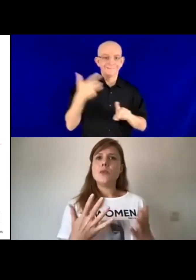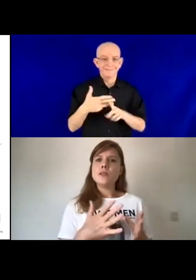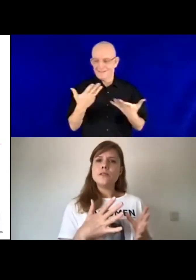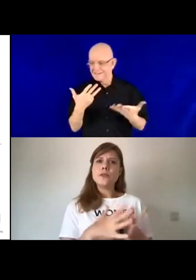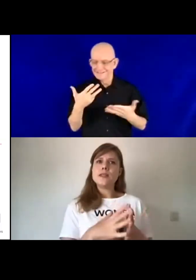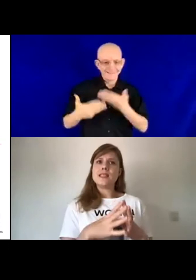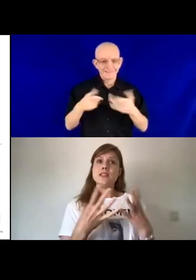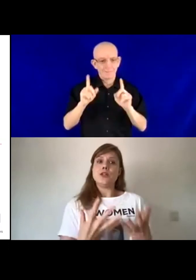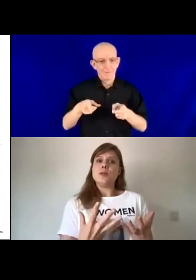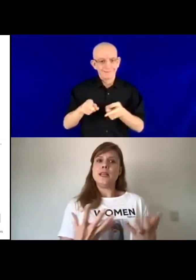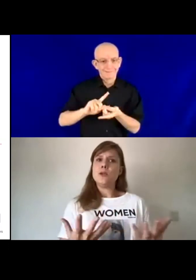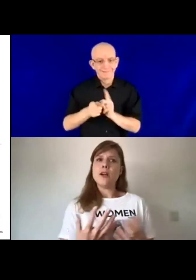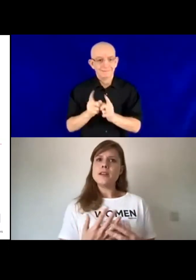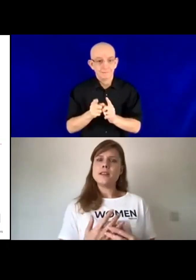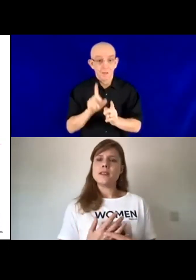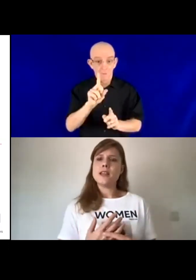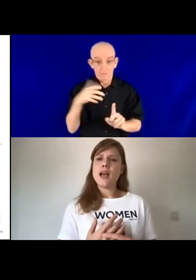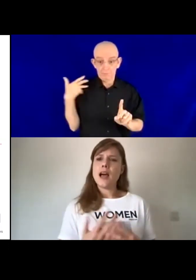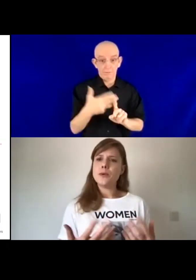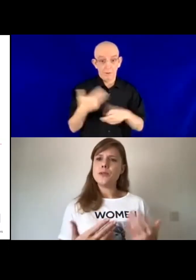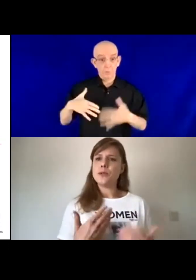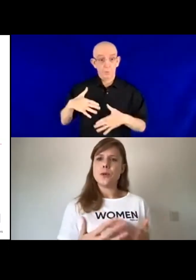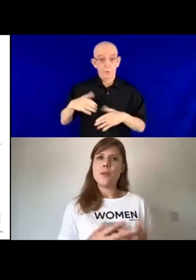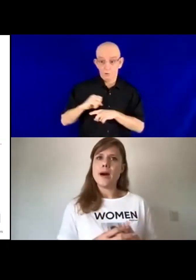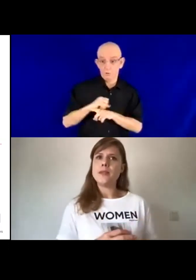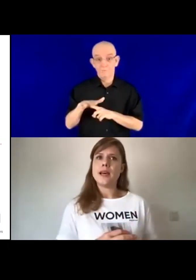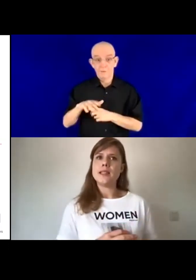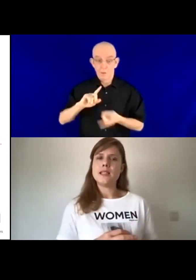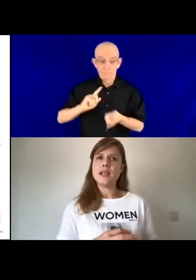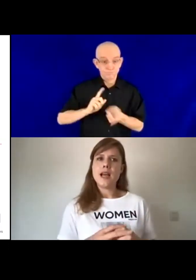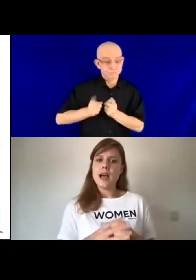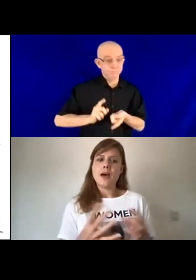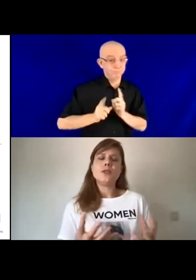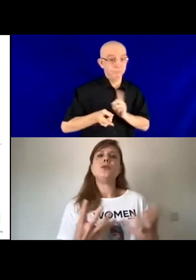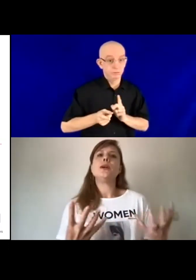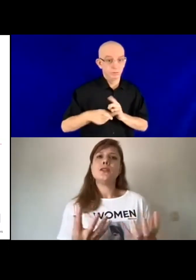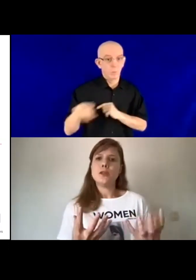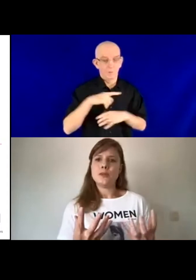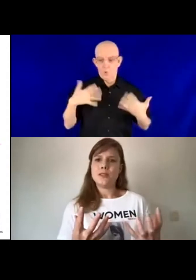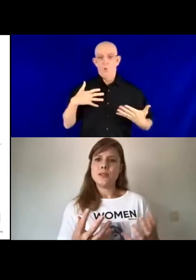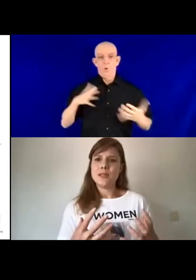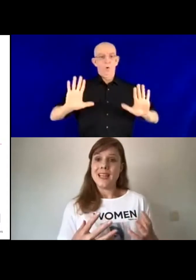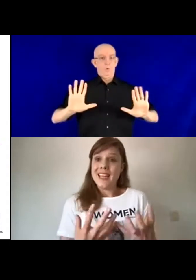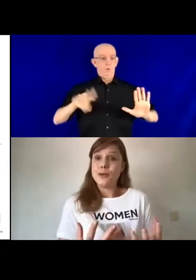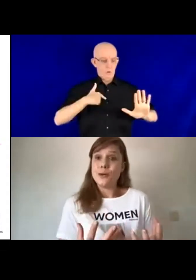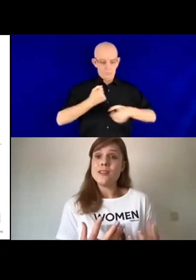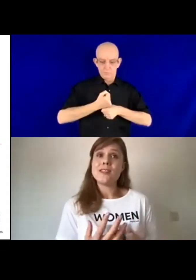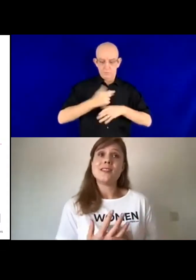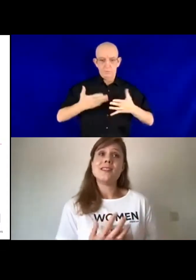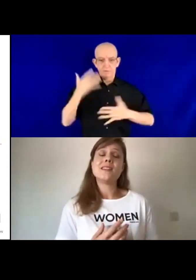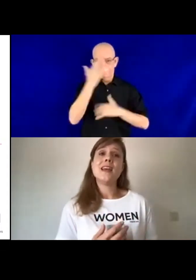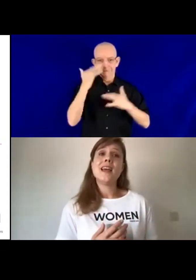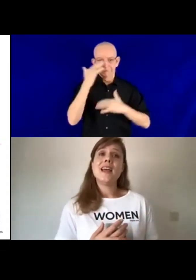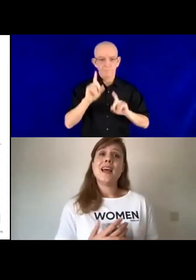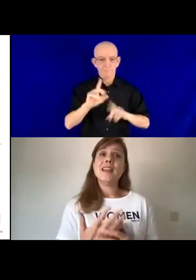And one of those is interpreting in crisis. How to go about that? How do you interpret in a